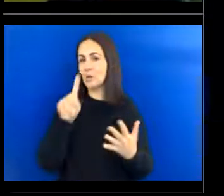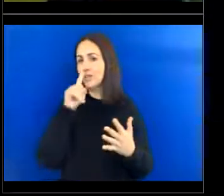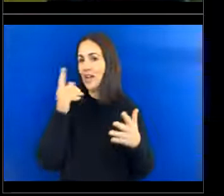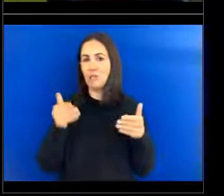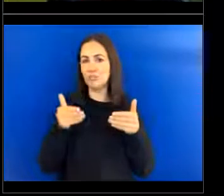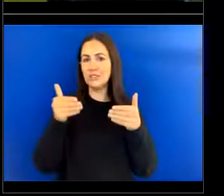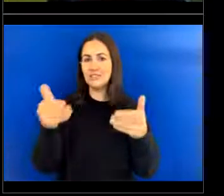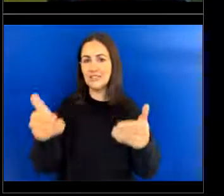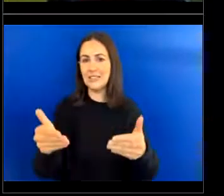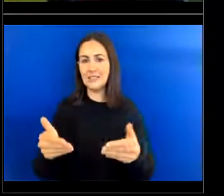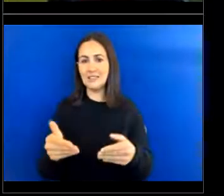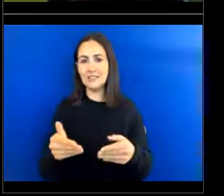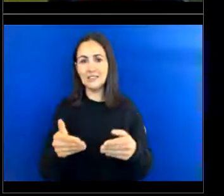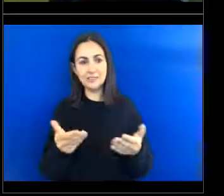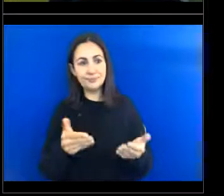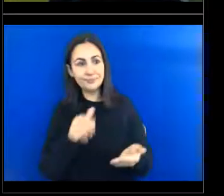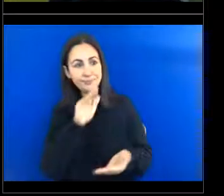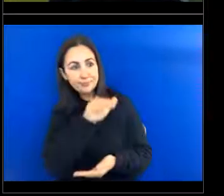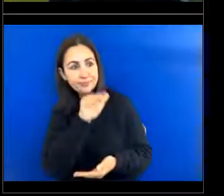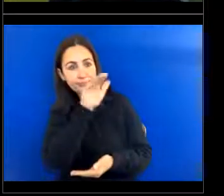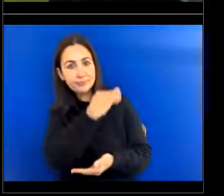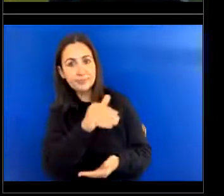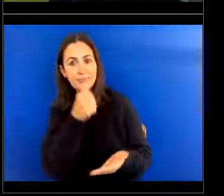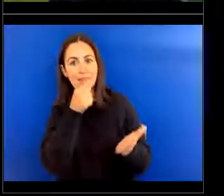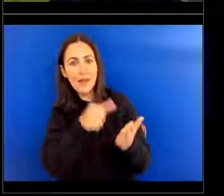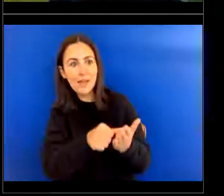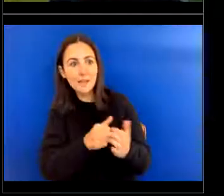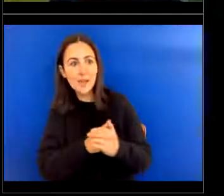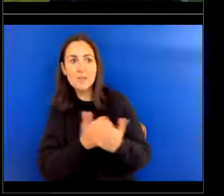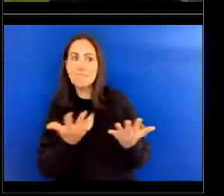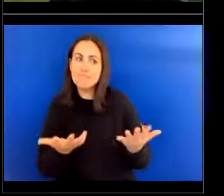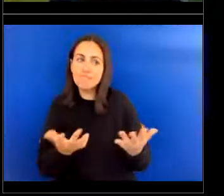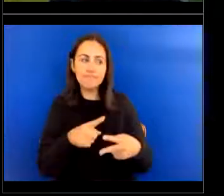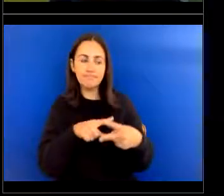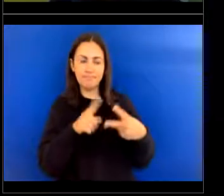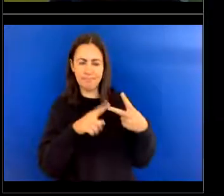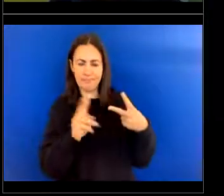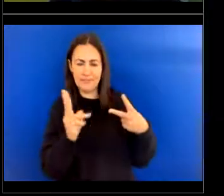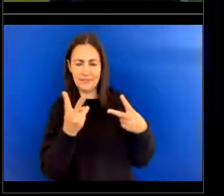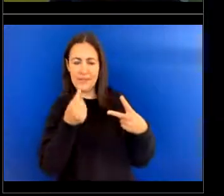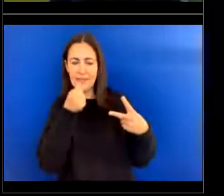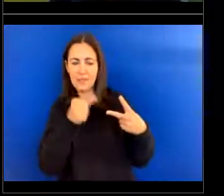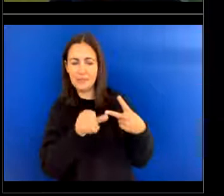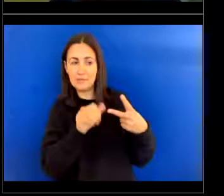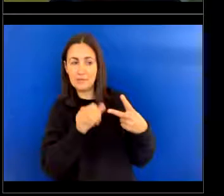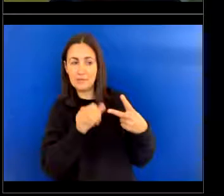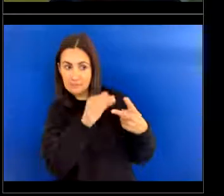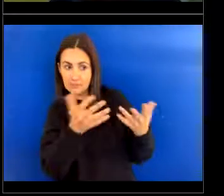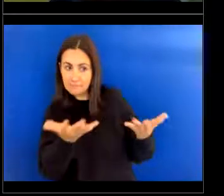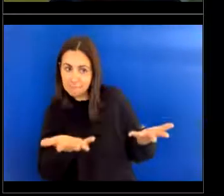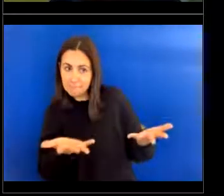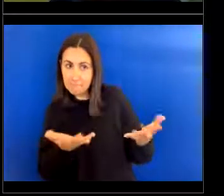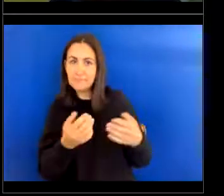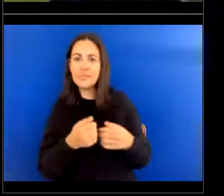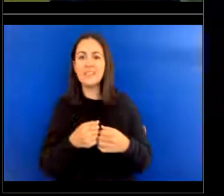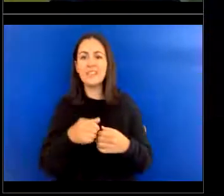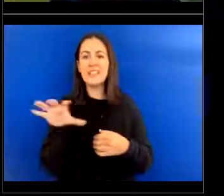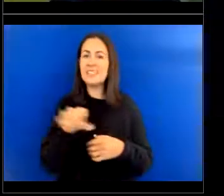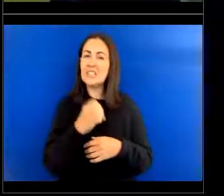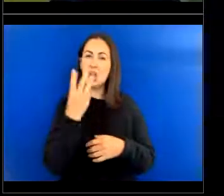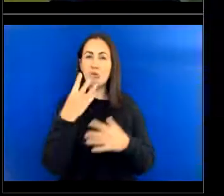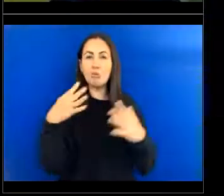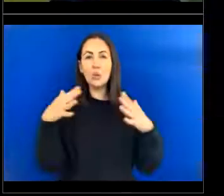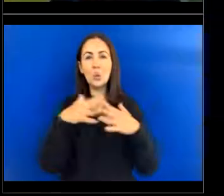that. If they don't respond to the letter, we'll send them a friendly follow-up letter, and the whole letter process takes about 3 weeks.